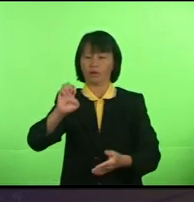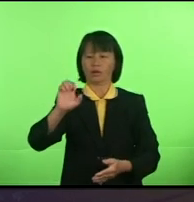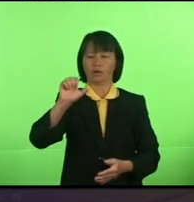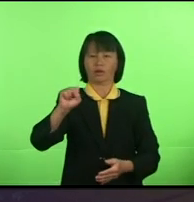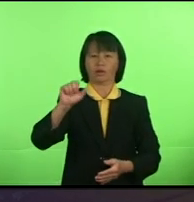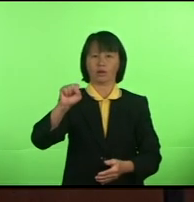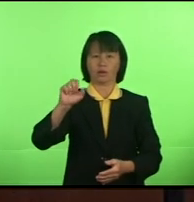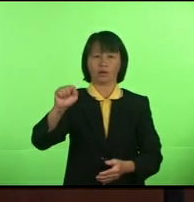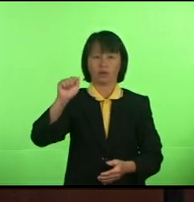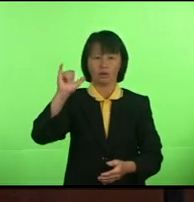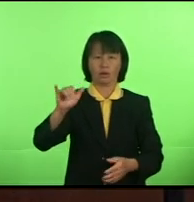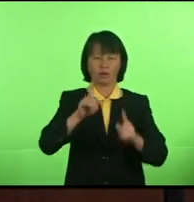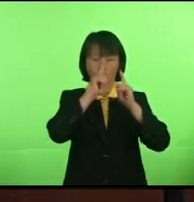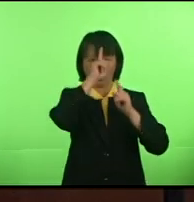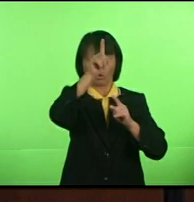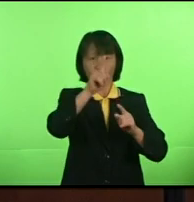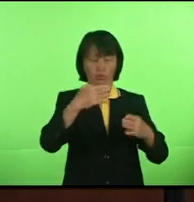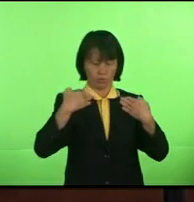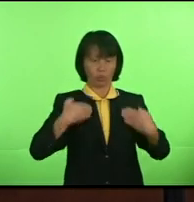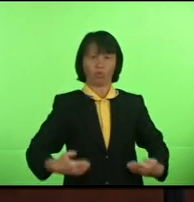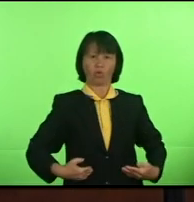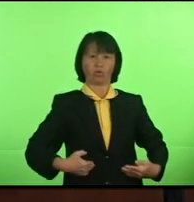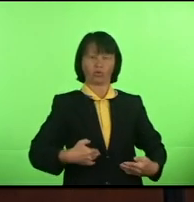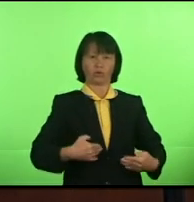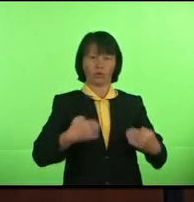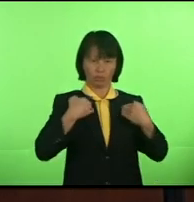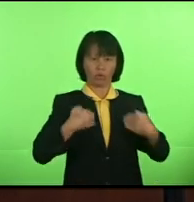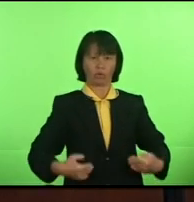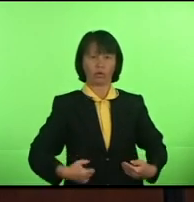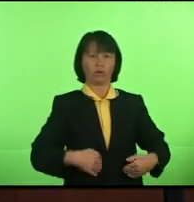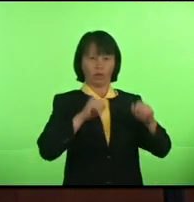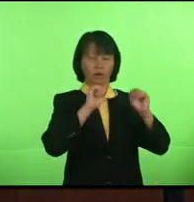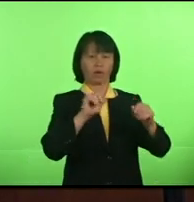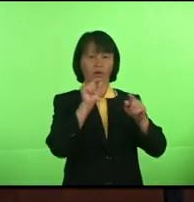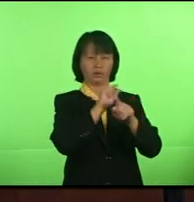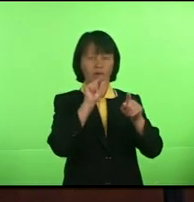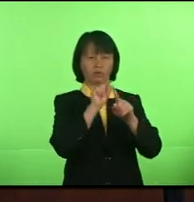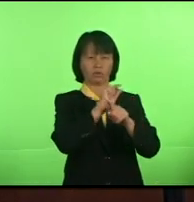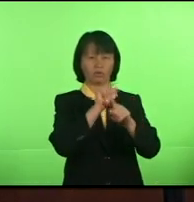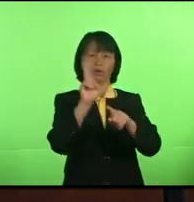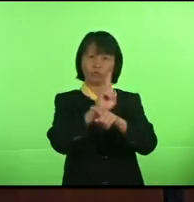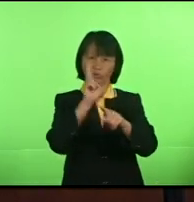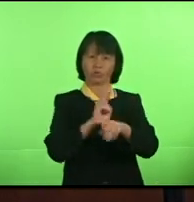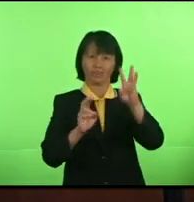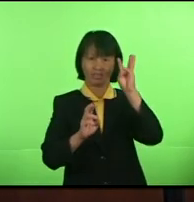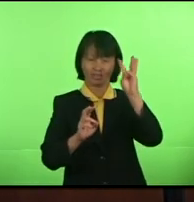writing, especially when you're writing the body paragraphs. So you can use these 6 types of evidence.